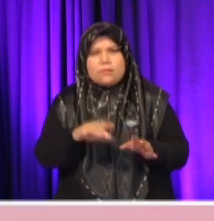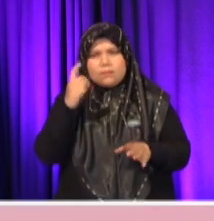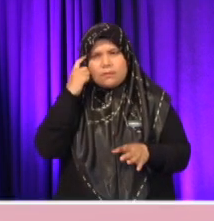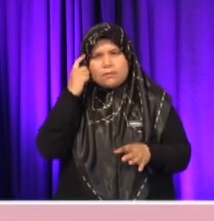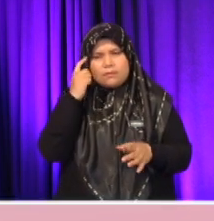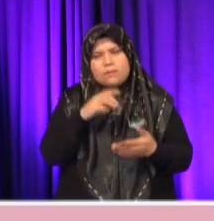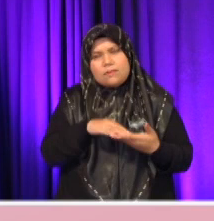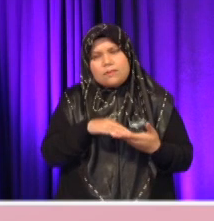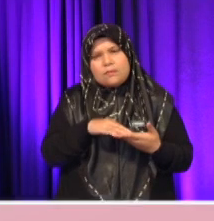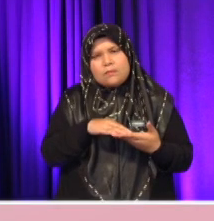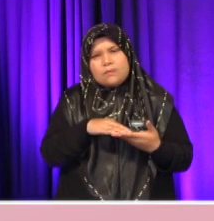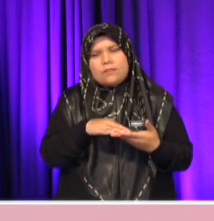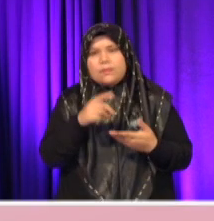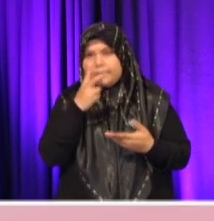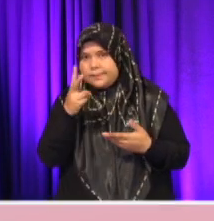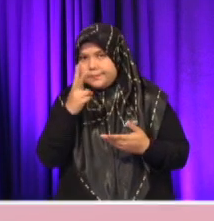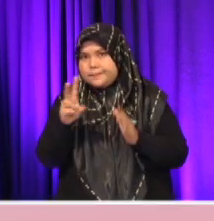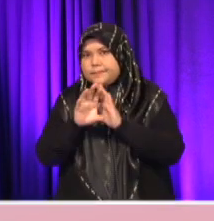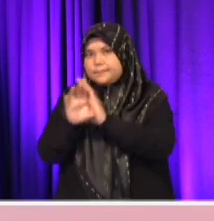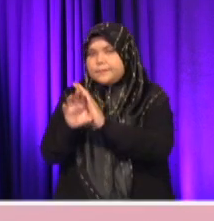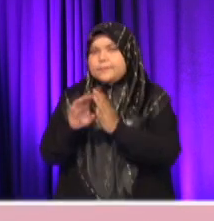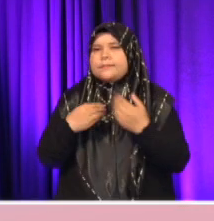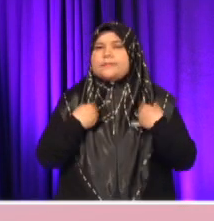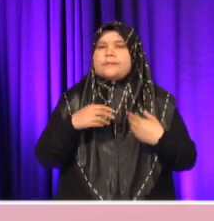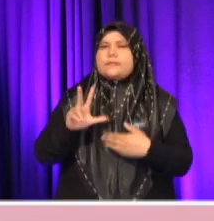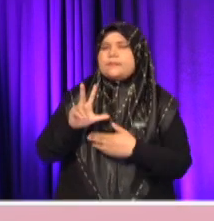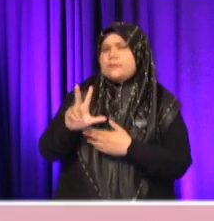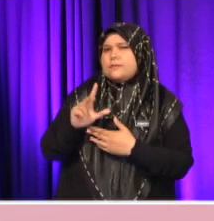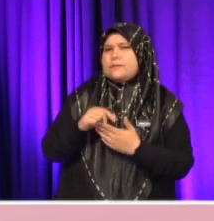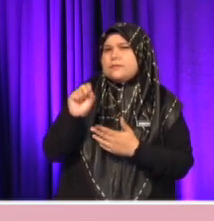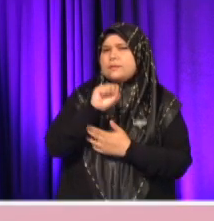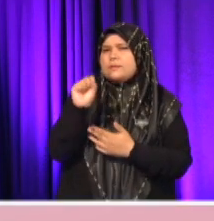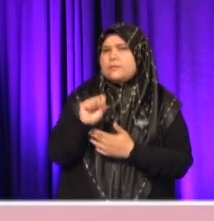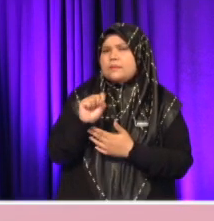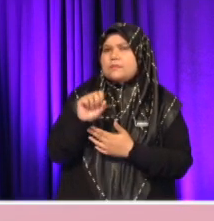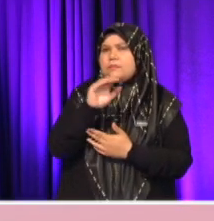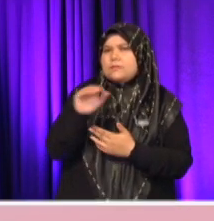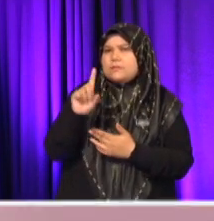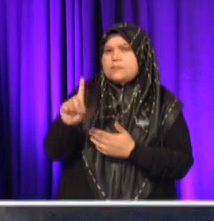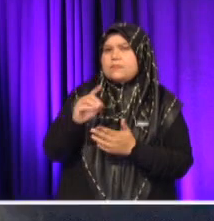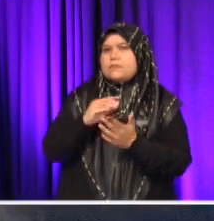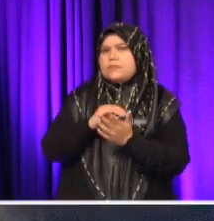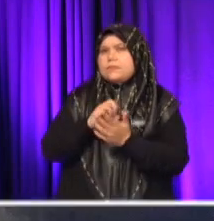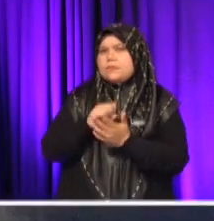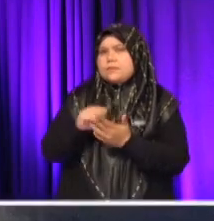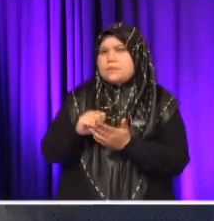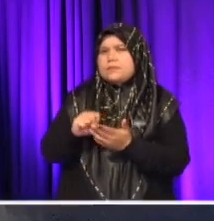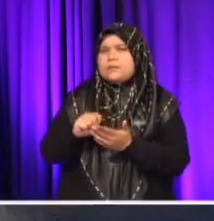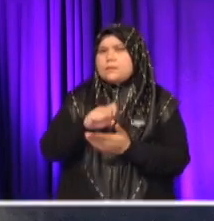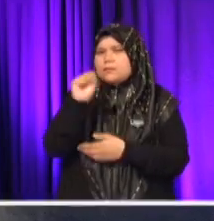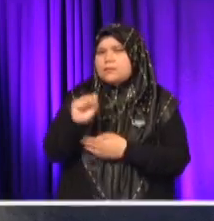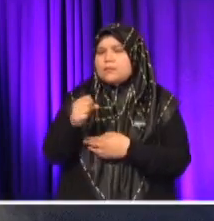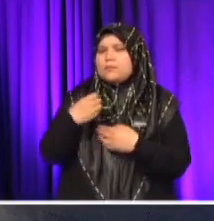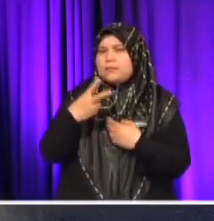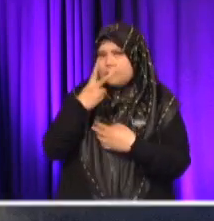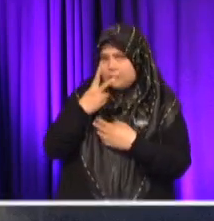Okay. Okay. Wow. All right. Yeah, there are three. This is one question. Yes, this is one question. Okay. So you will get to